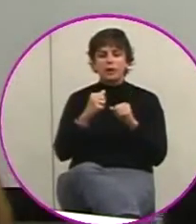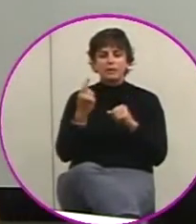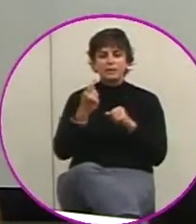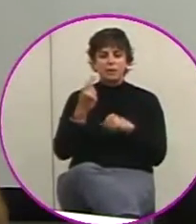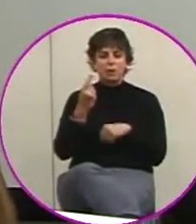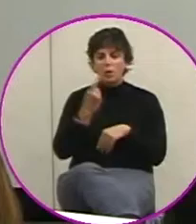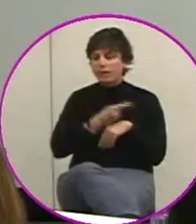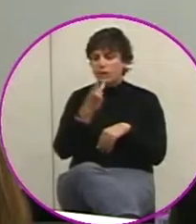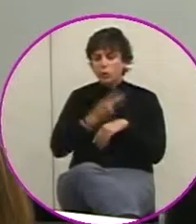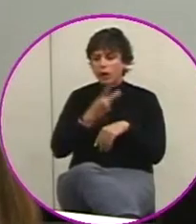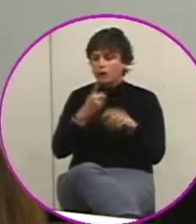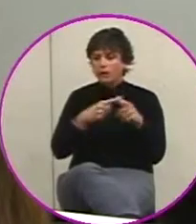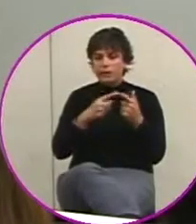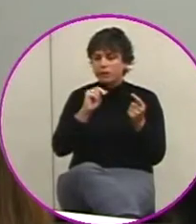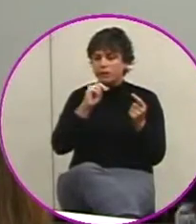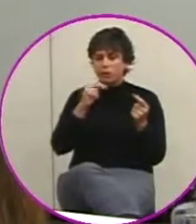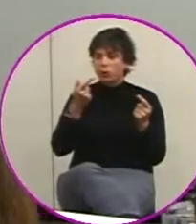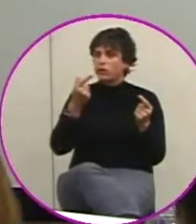then, well, it doesn't work.